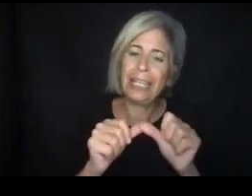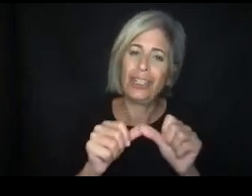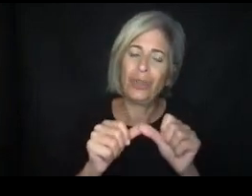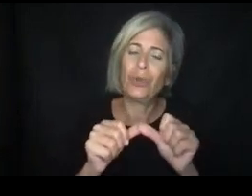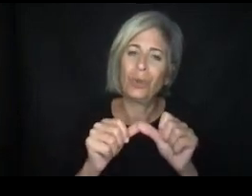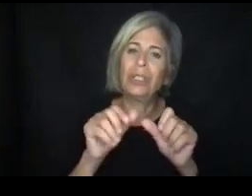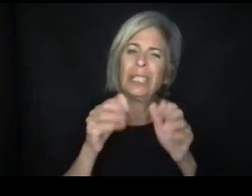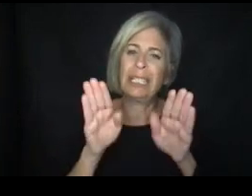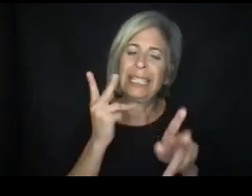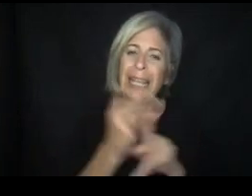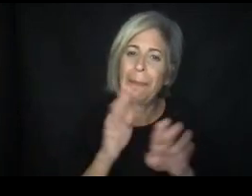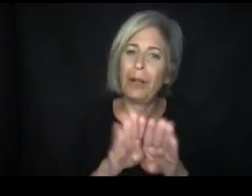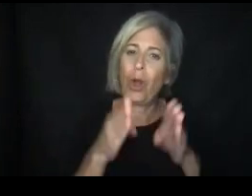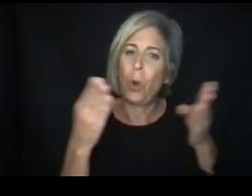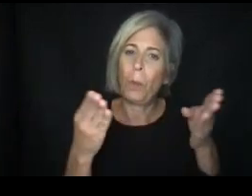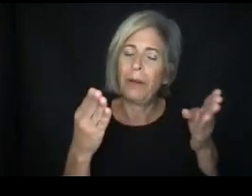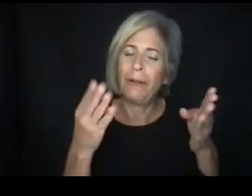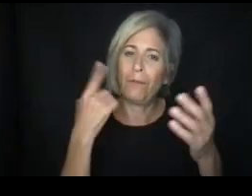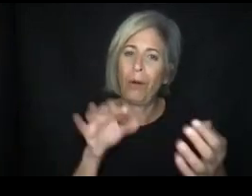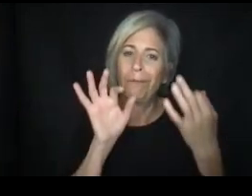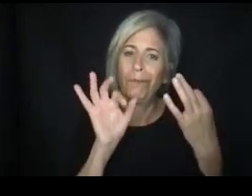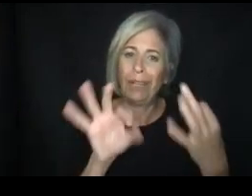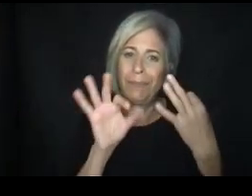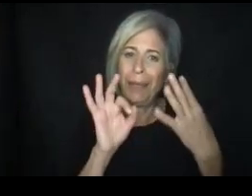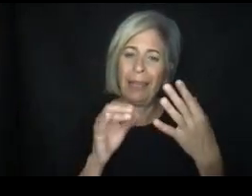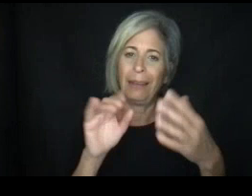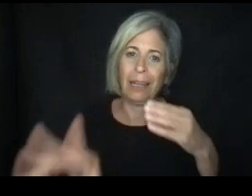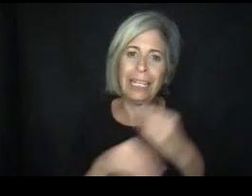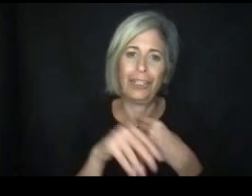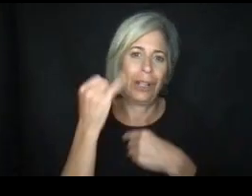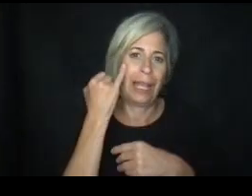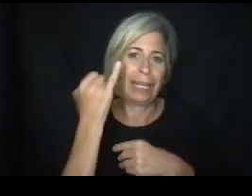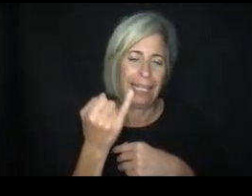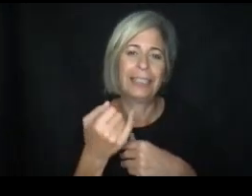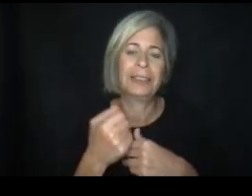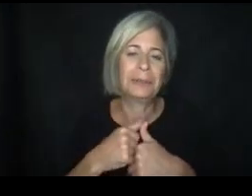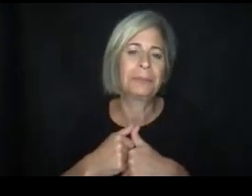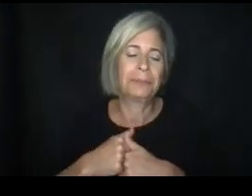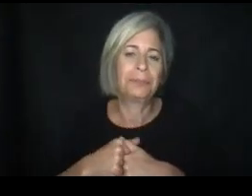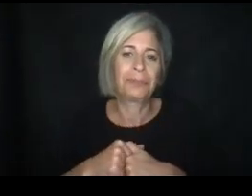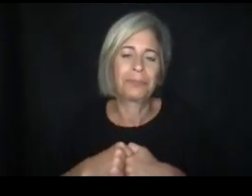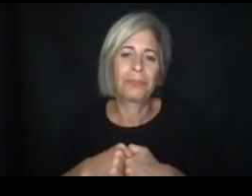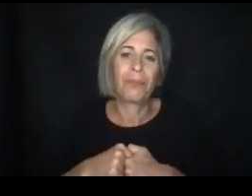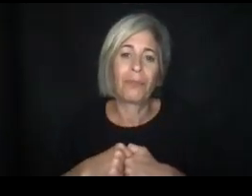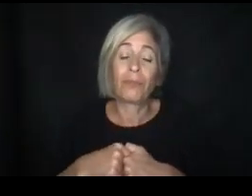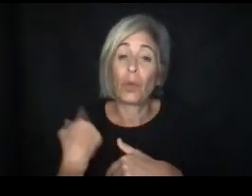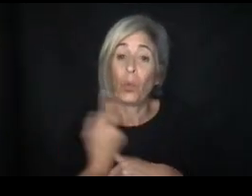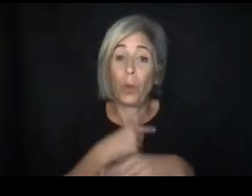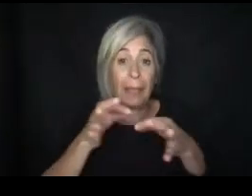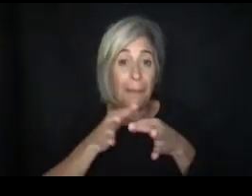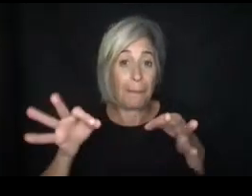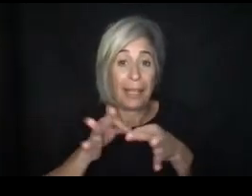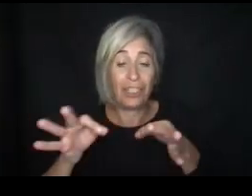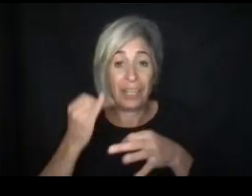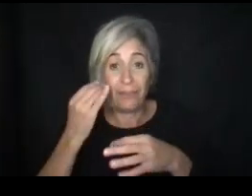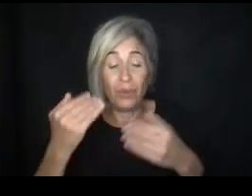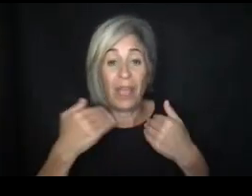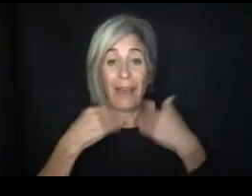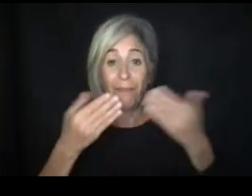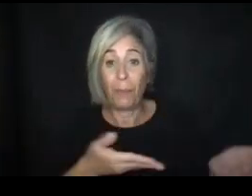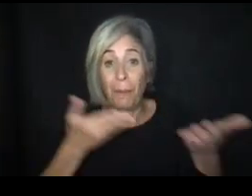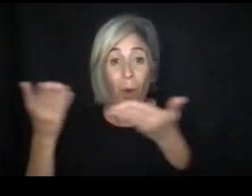portal open so you can continue to submit additional ideas to us. As we mentioned, that if you have a